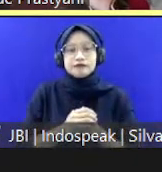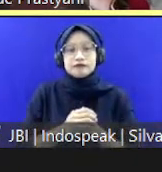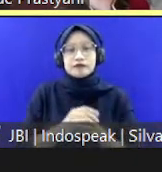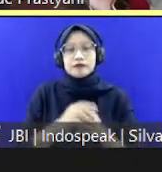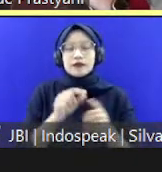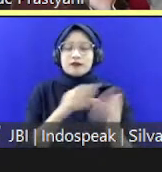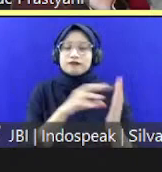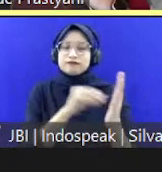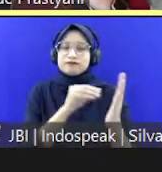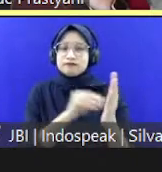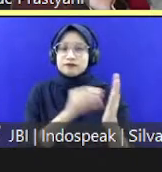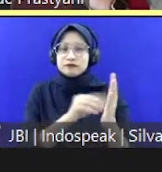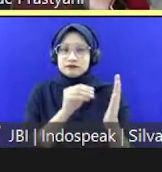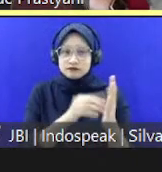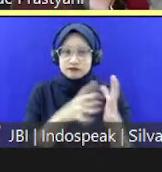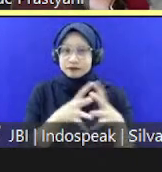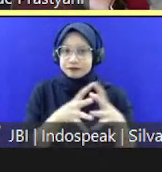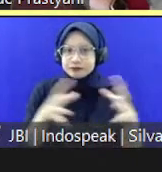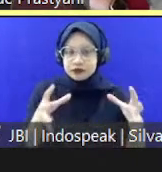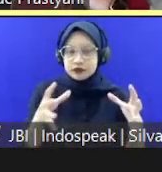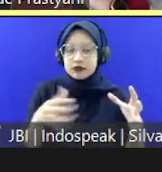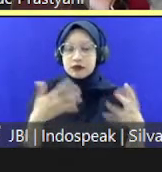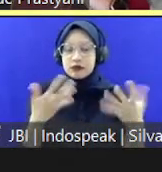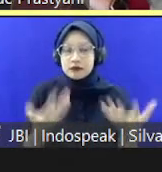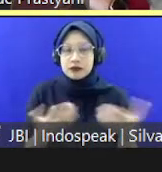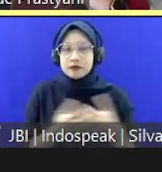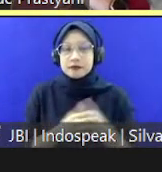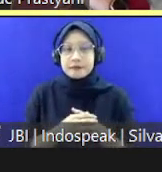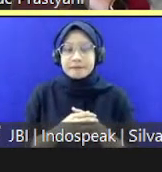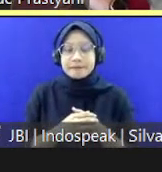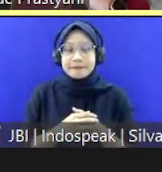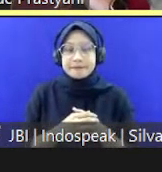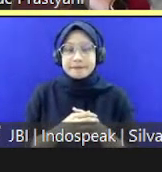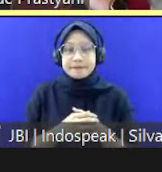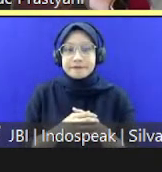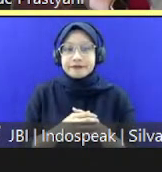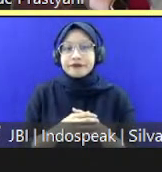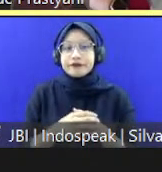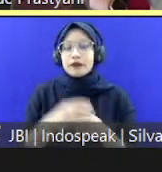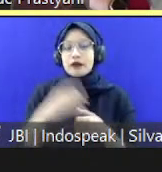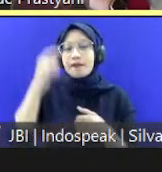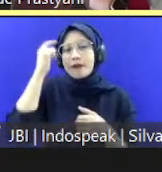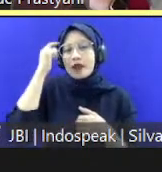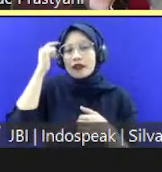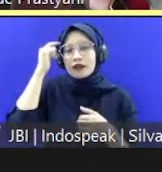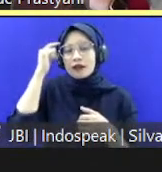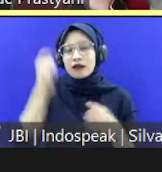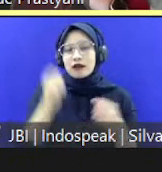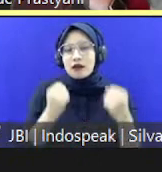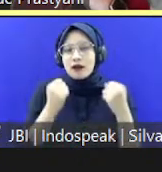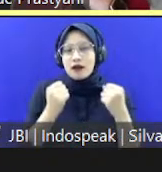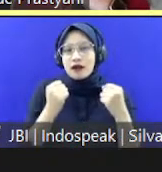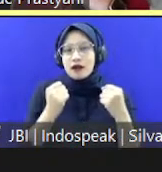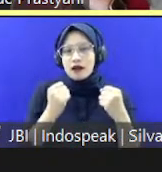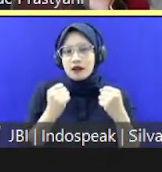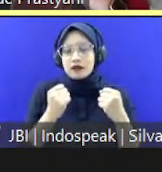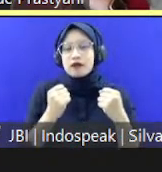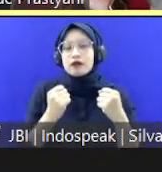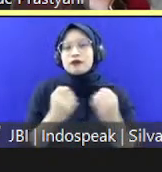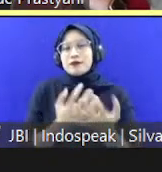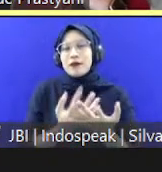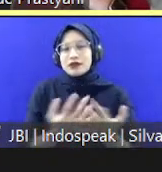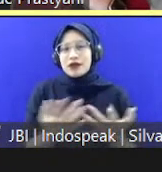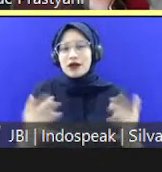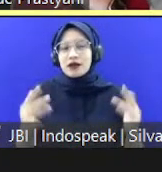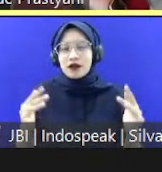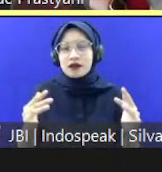I learned from witnessing what they do, is that the mental health care that is happening on the ground continually evolves.